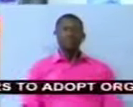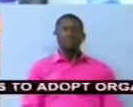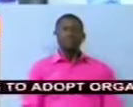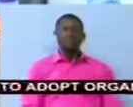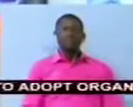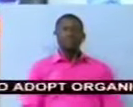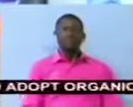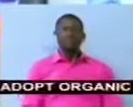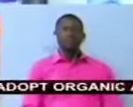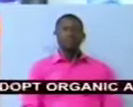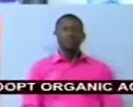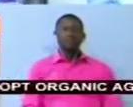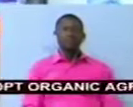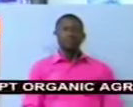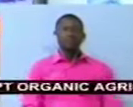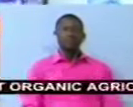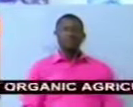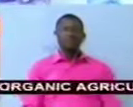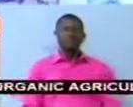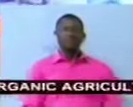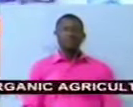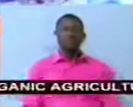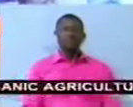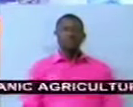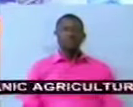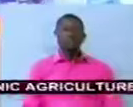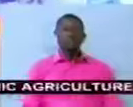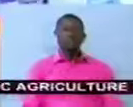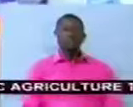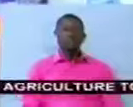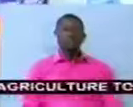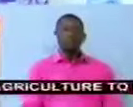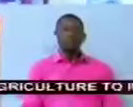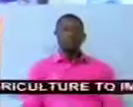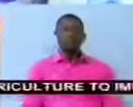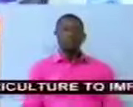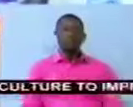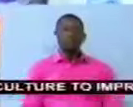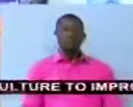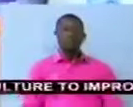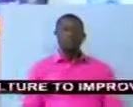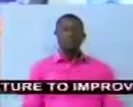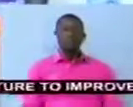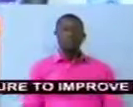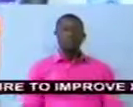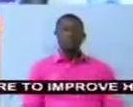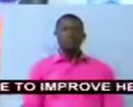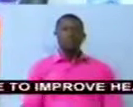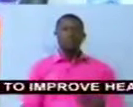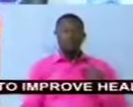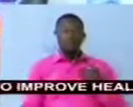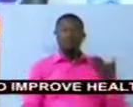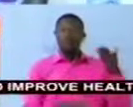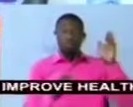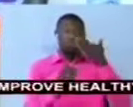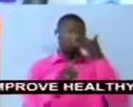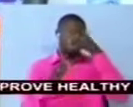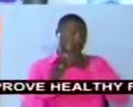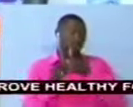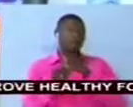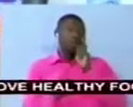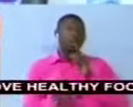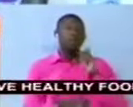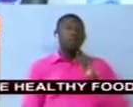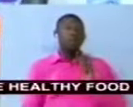Ngansumana la gañom gëna serious way ñi ñepp seen yaram yi dafa dog ñepp lañu dress all of them. I didn't go there, but according to Ansumana,